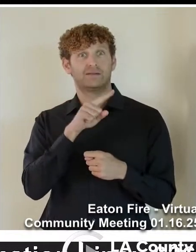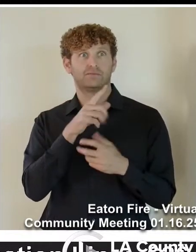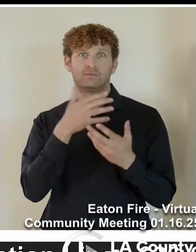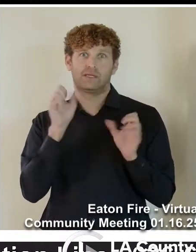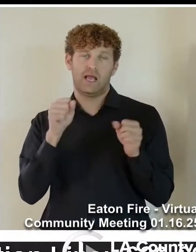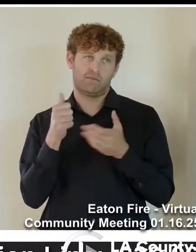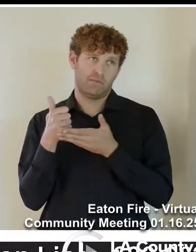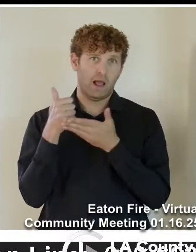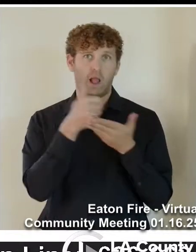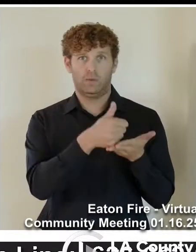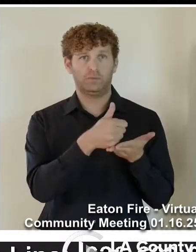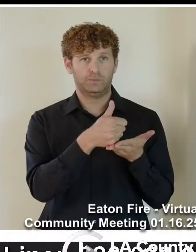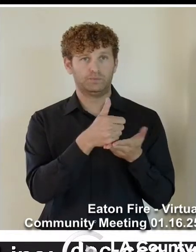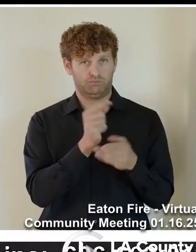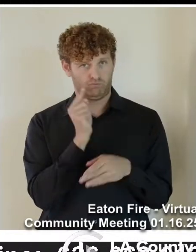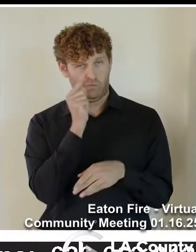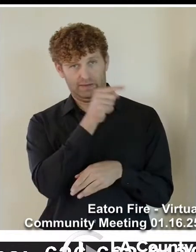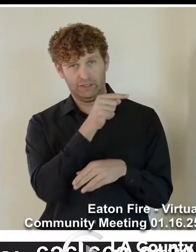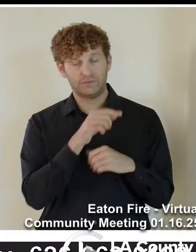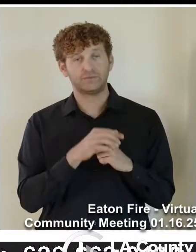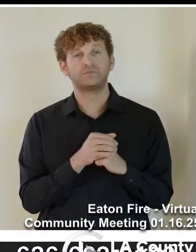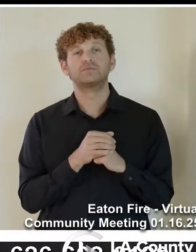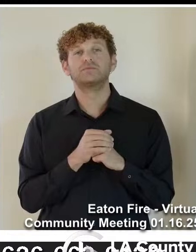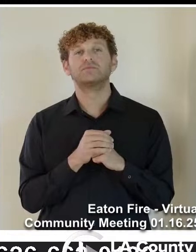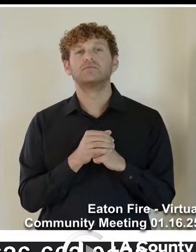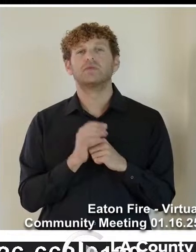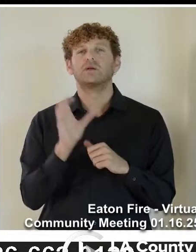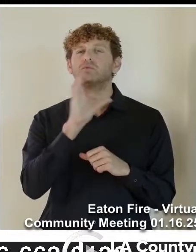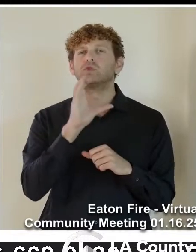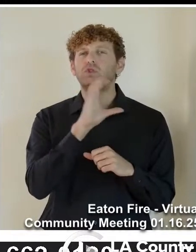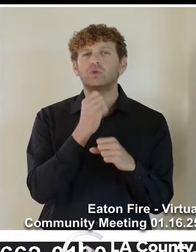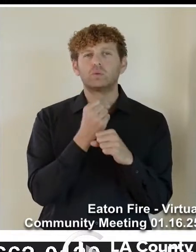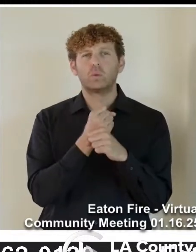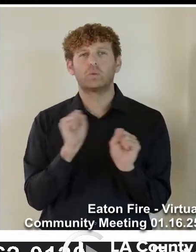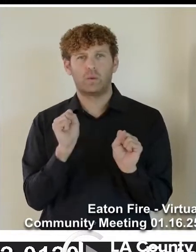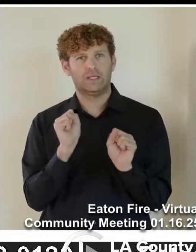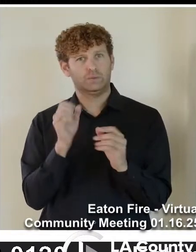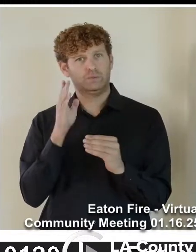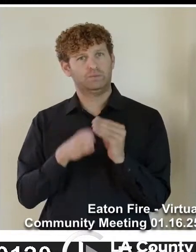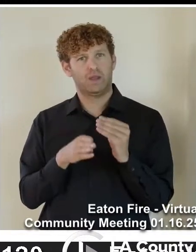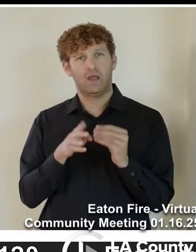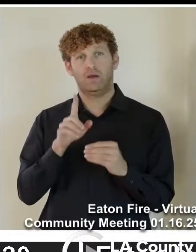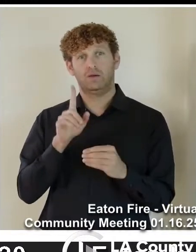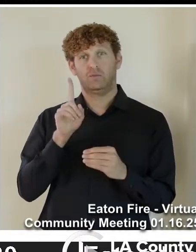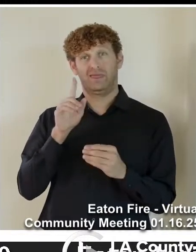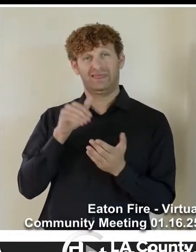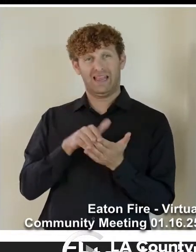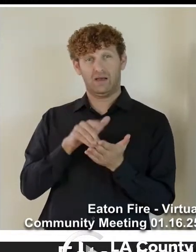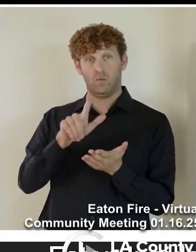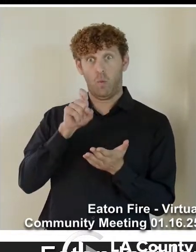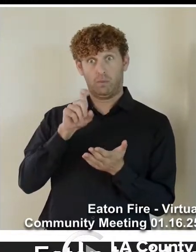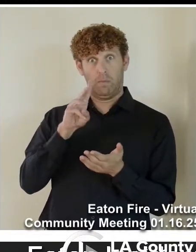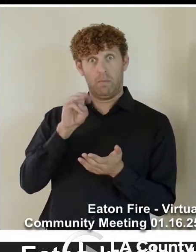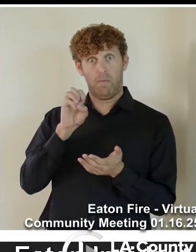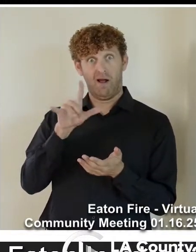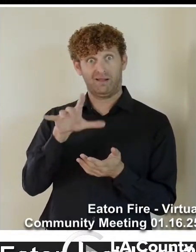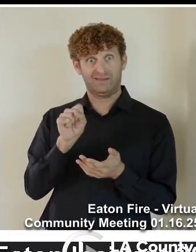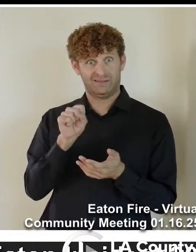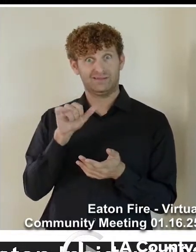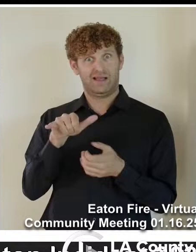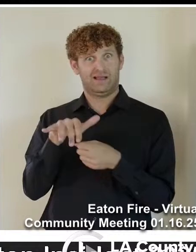With the search and rescue crews, they have completed over 1,100 miles of grid searches throughout the Eaton